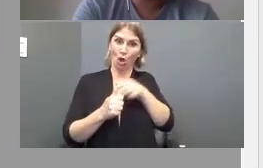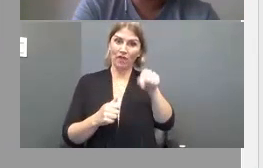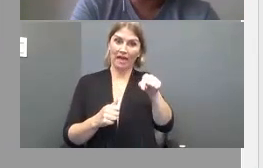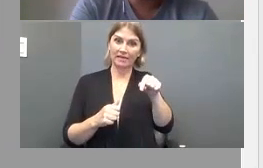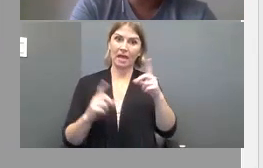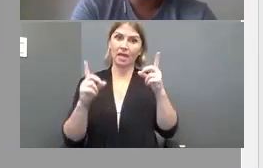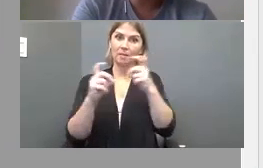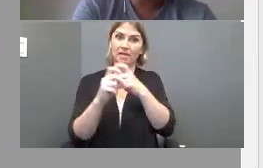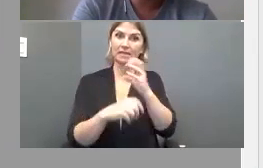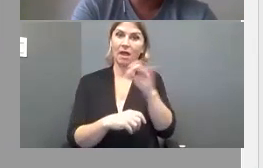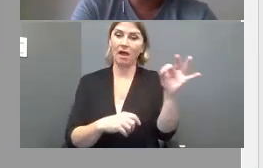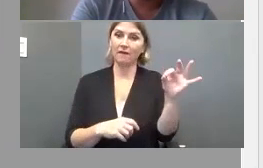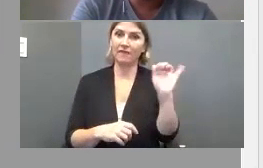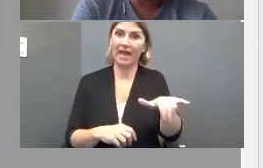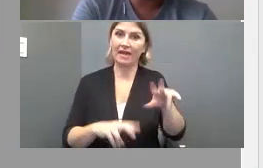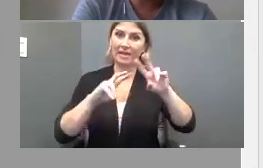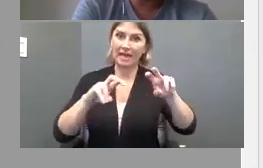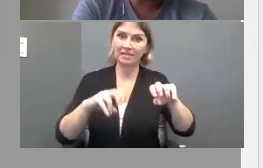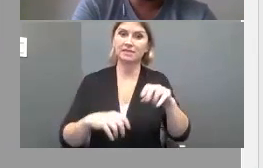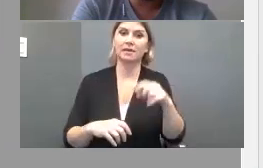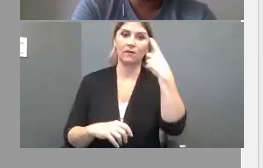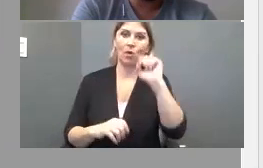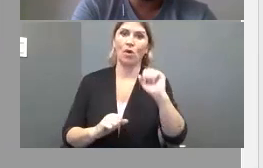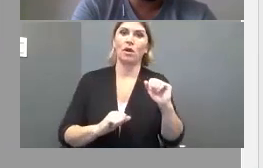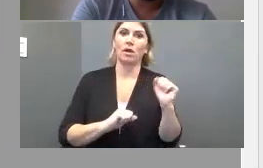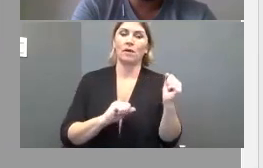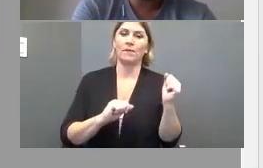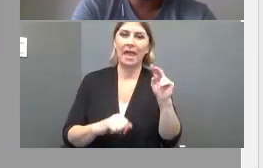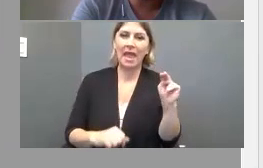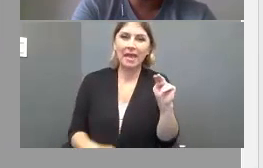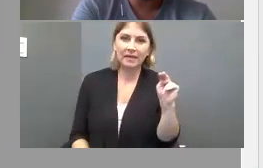complexity analysis for all n, let's see,